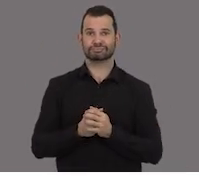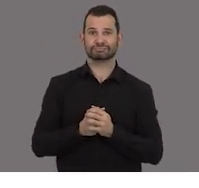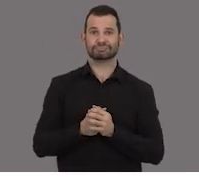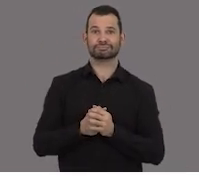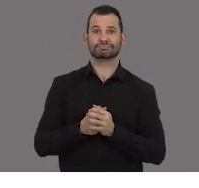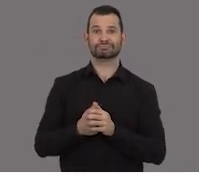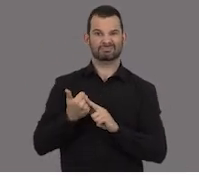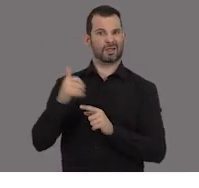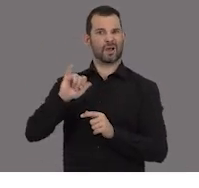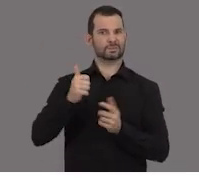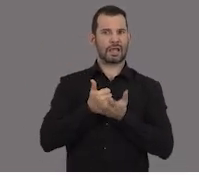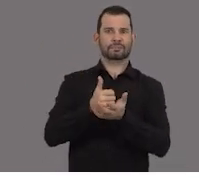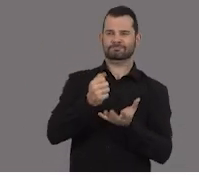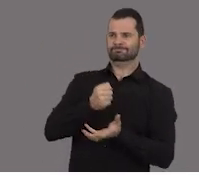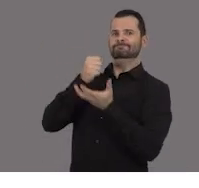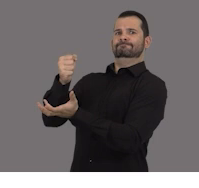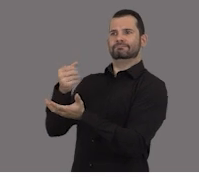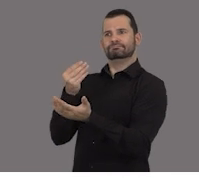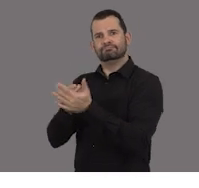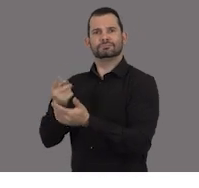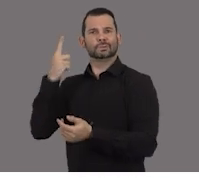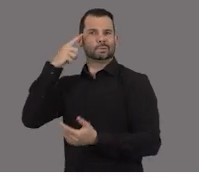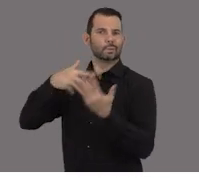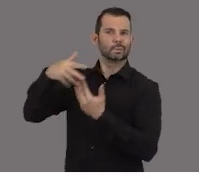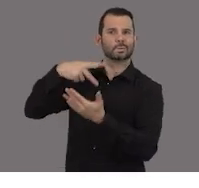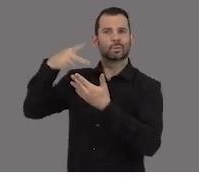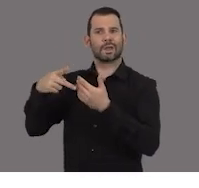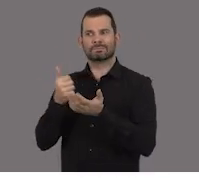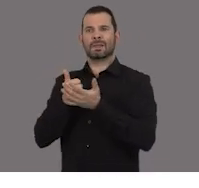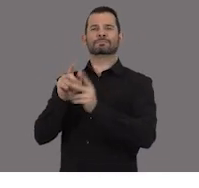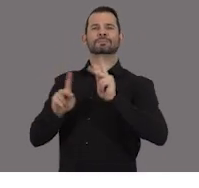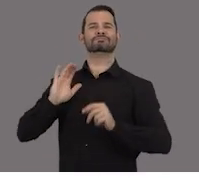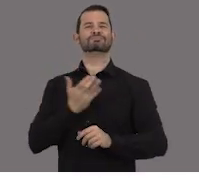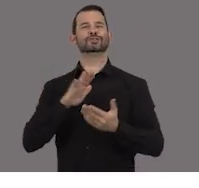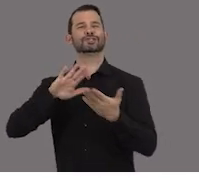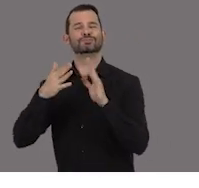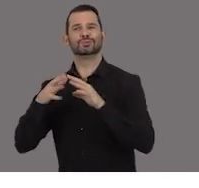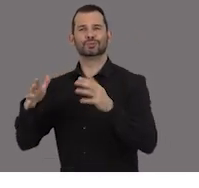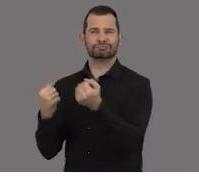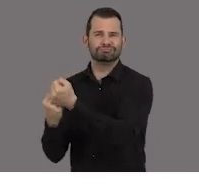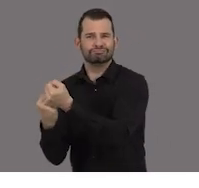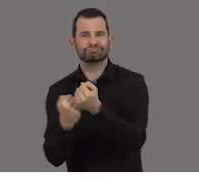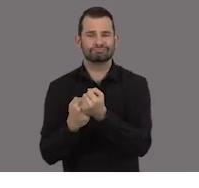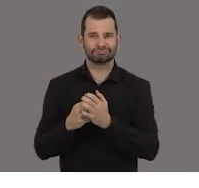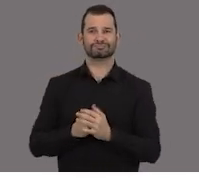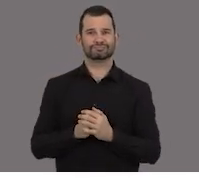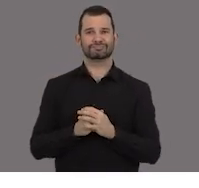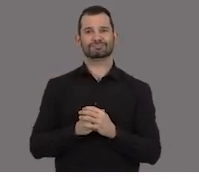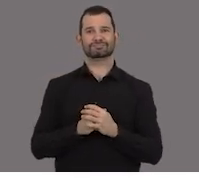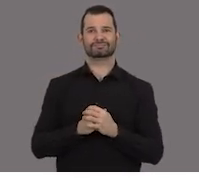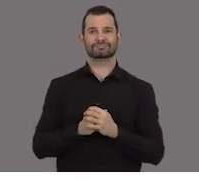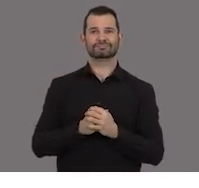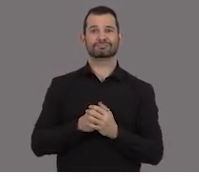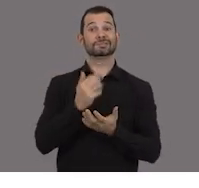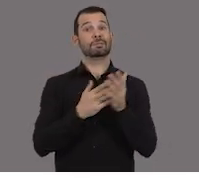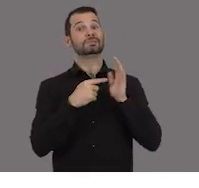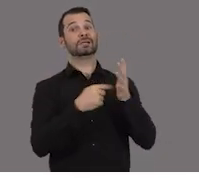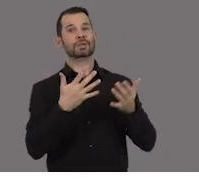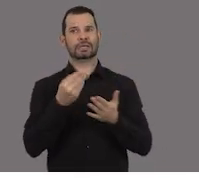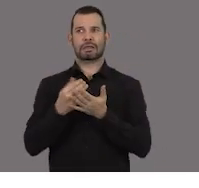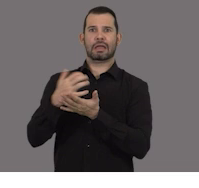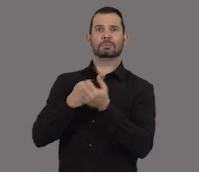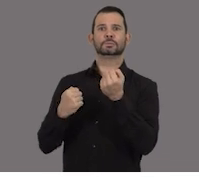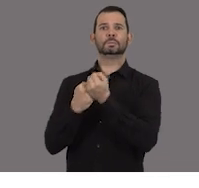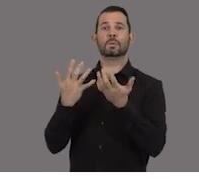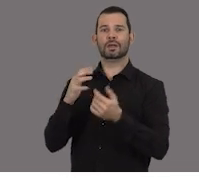credit payments. They also fund social programs to help members of our community. Some examples